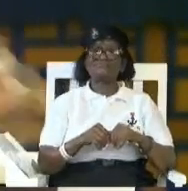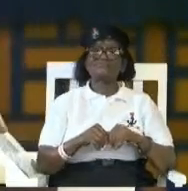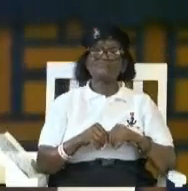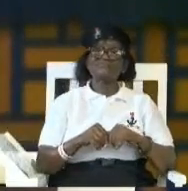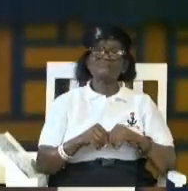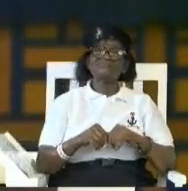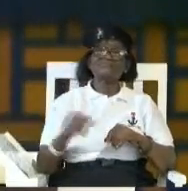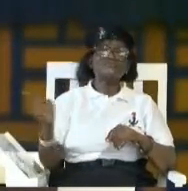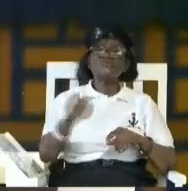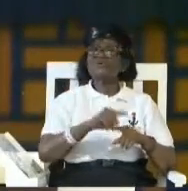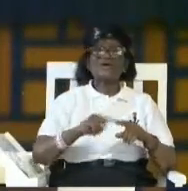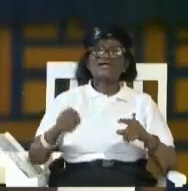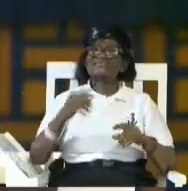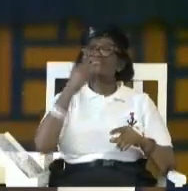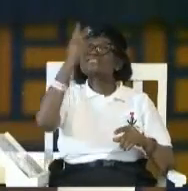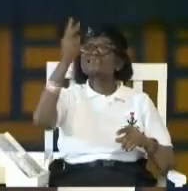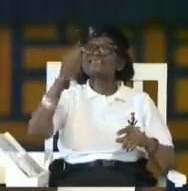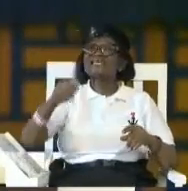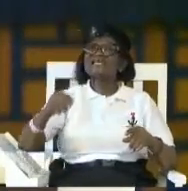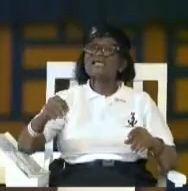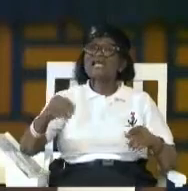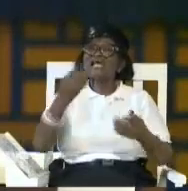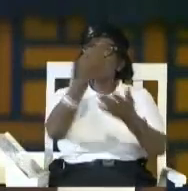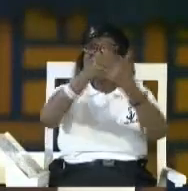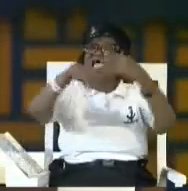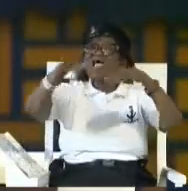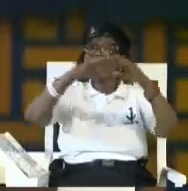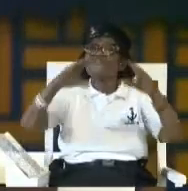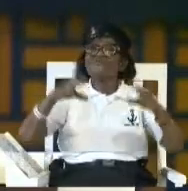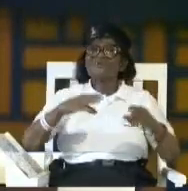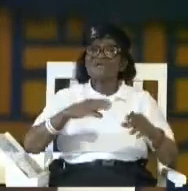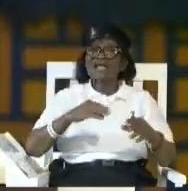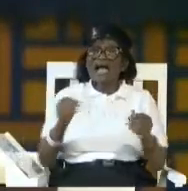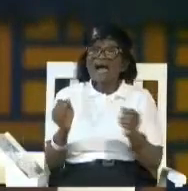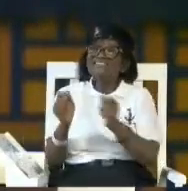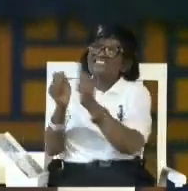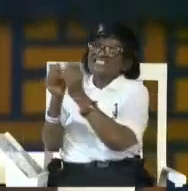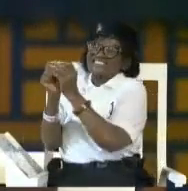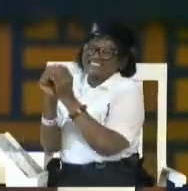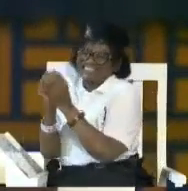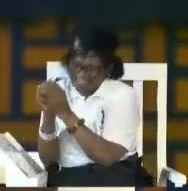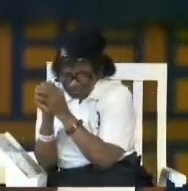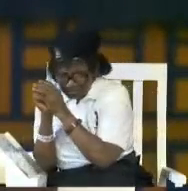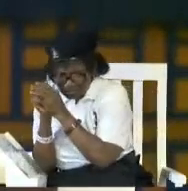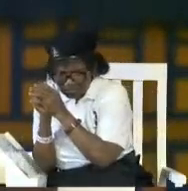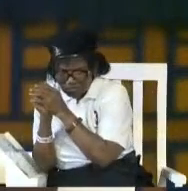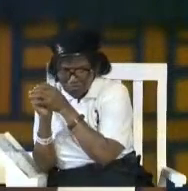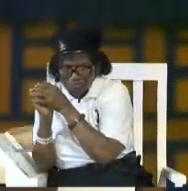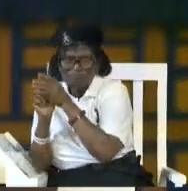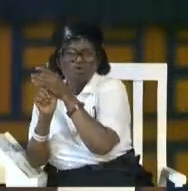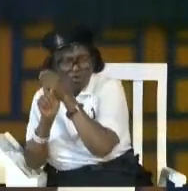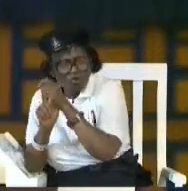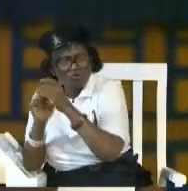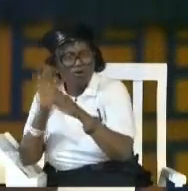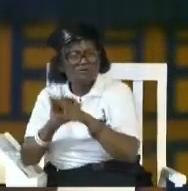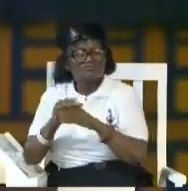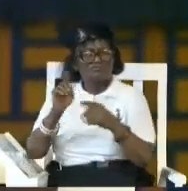You can see heaven and cling to the things of the world.